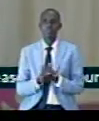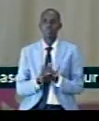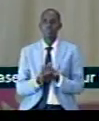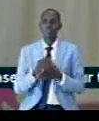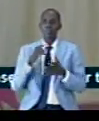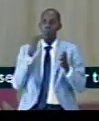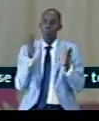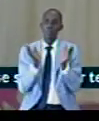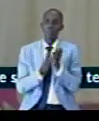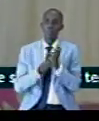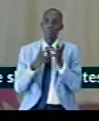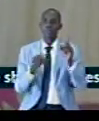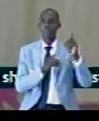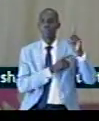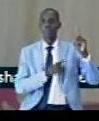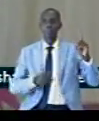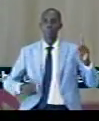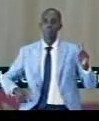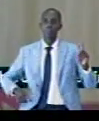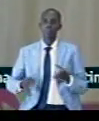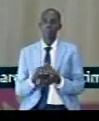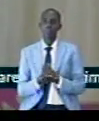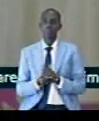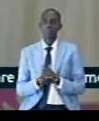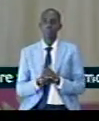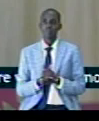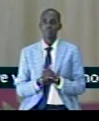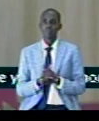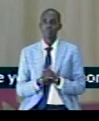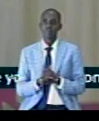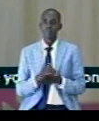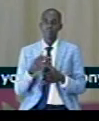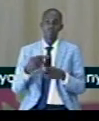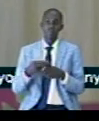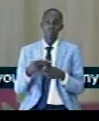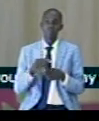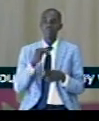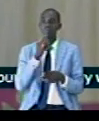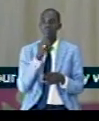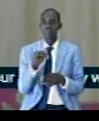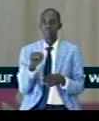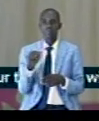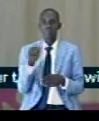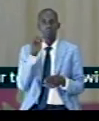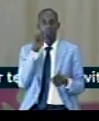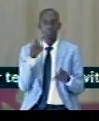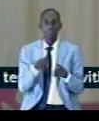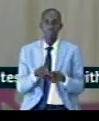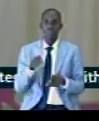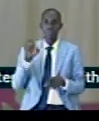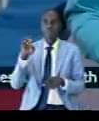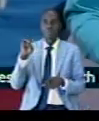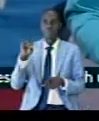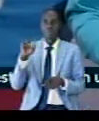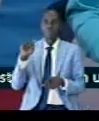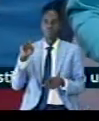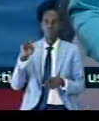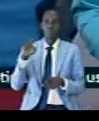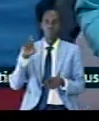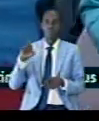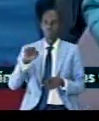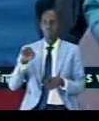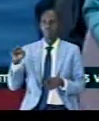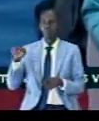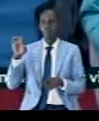Praise the Lord. I am Emmanuel Esther from Owena region as